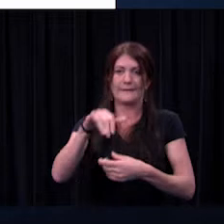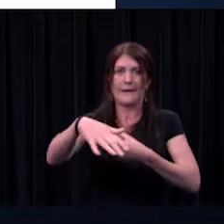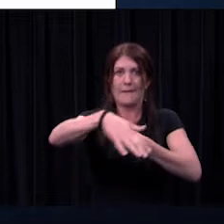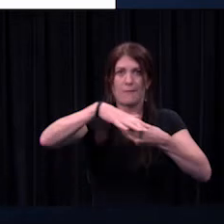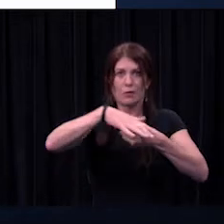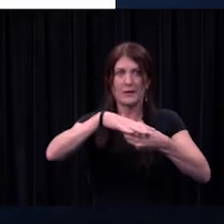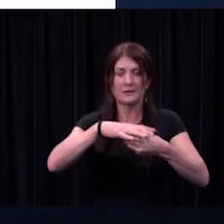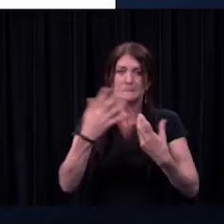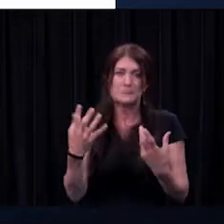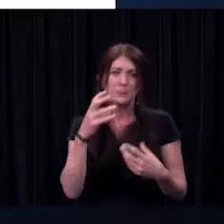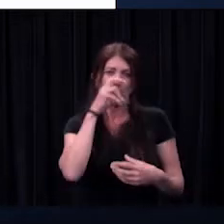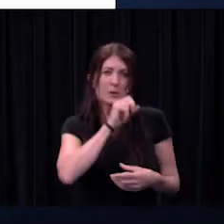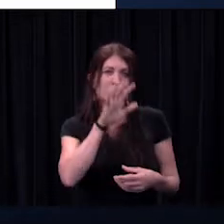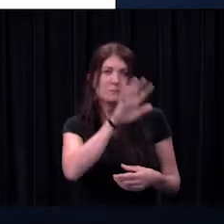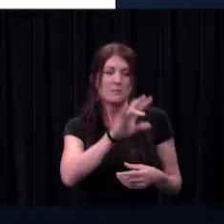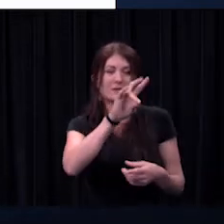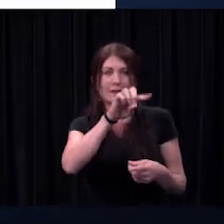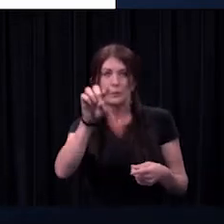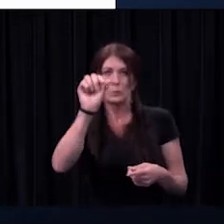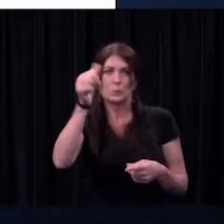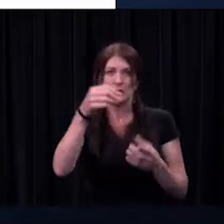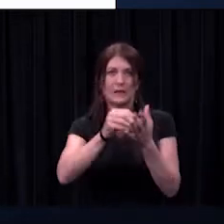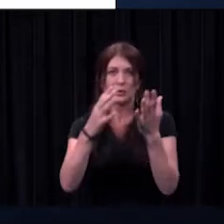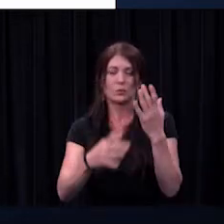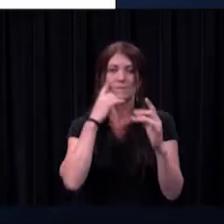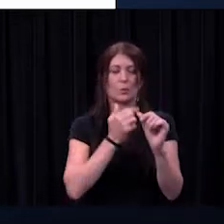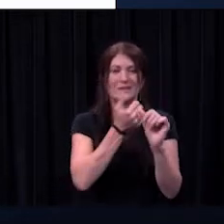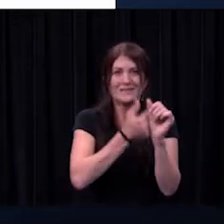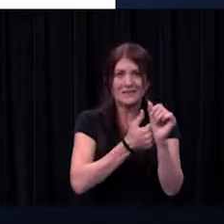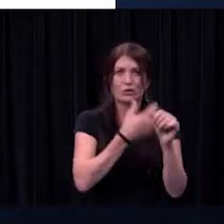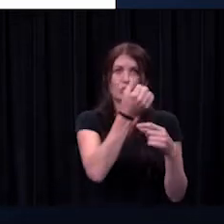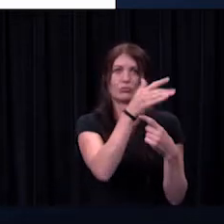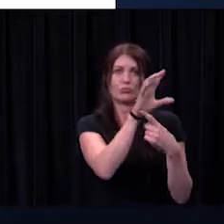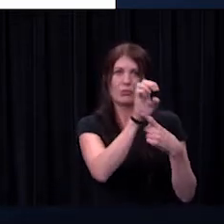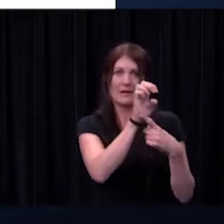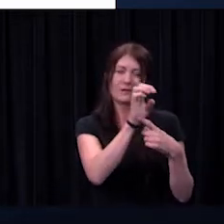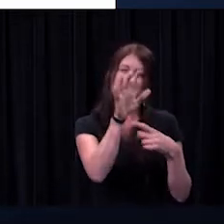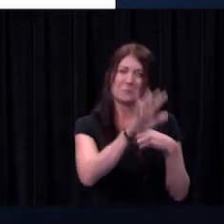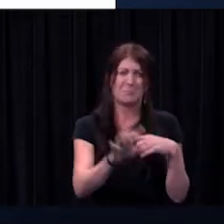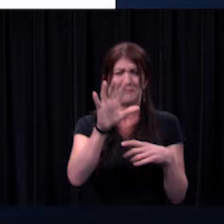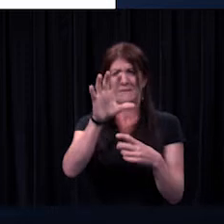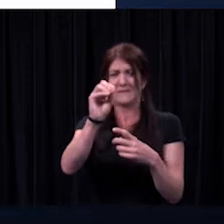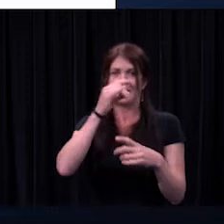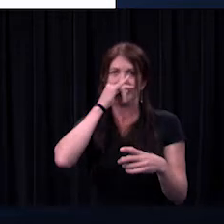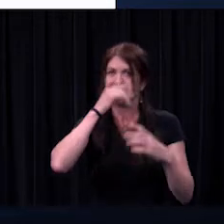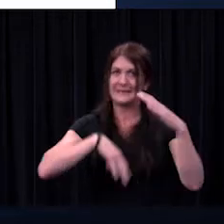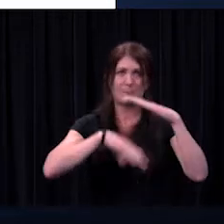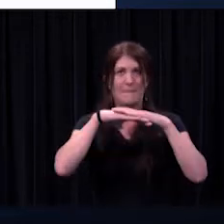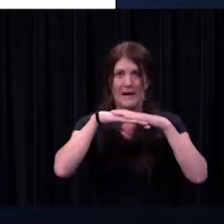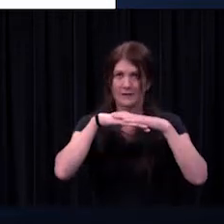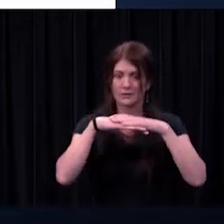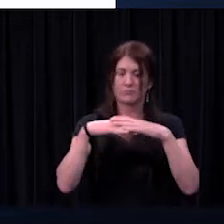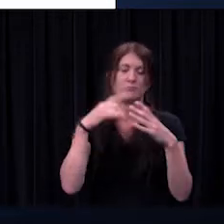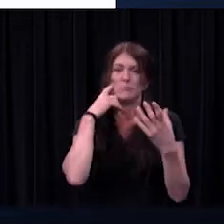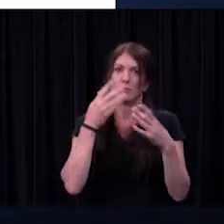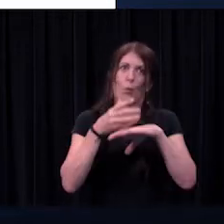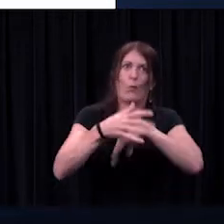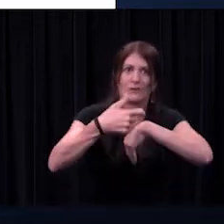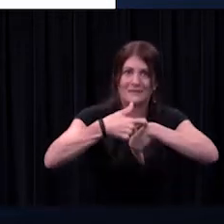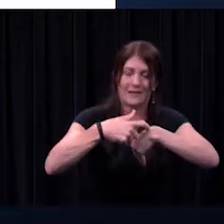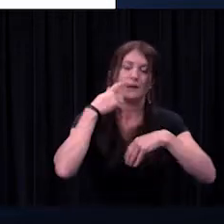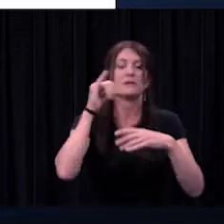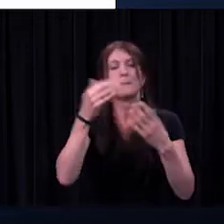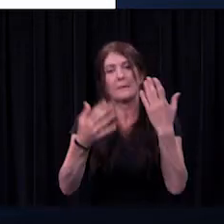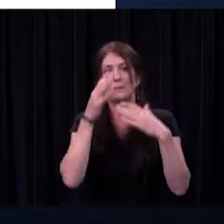10 students per grade level. So you're talking 50 kids maximum over time that may be added to Regency Place by adding